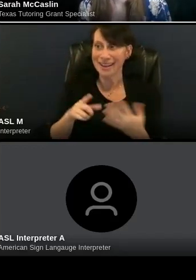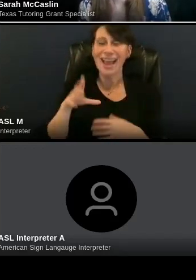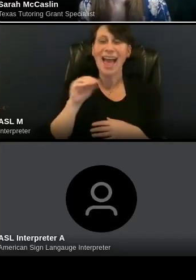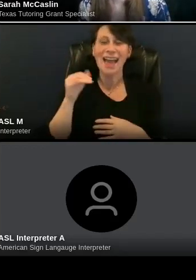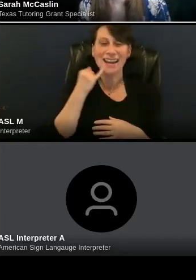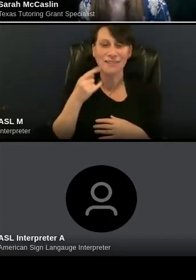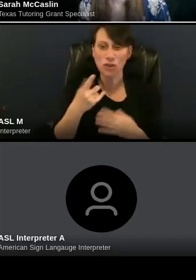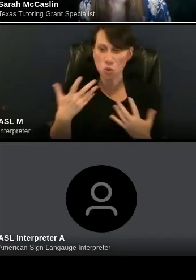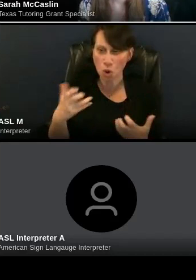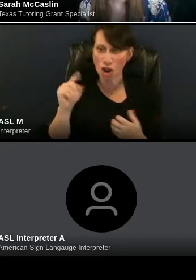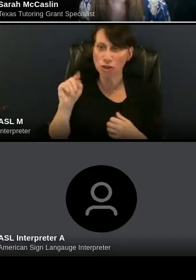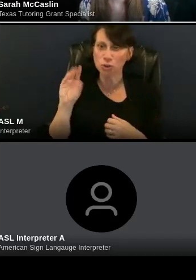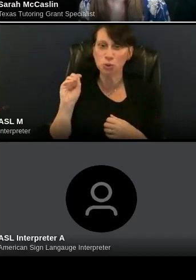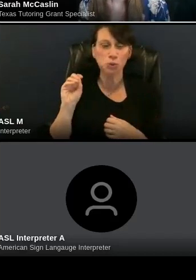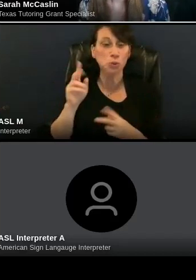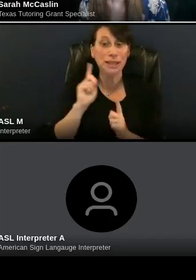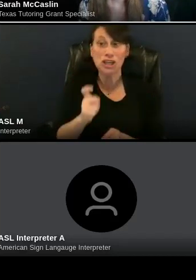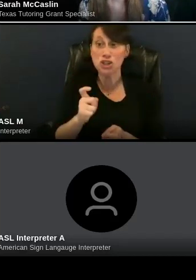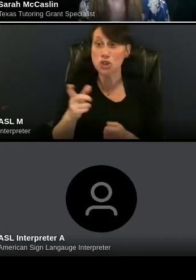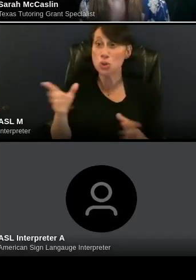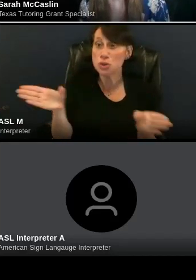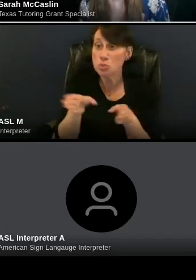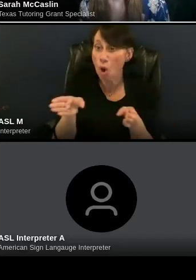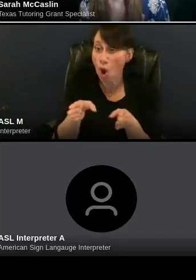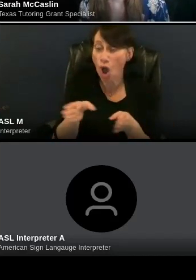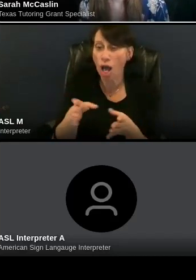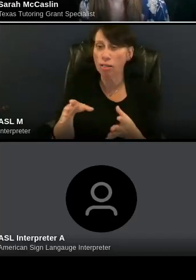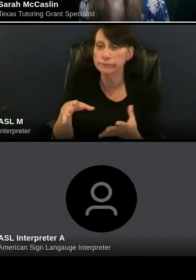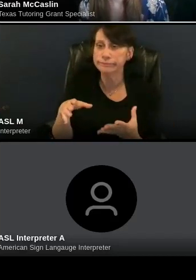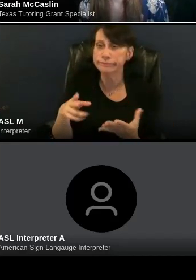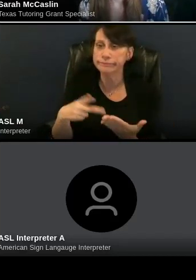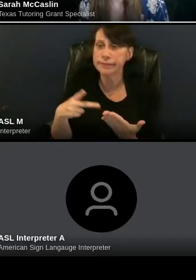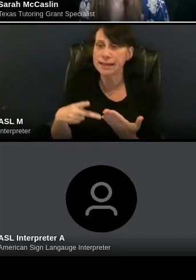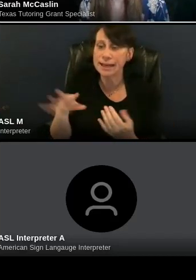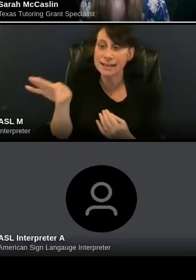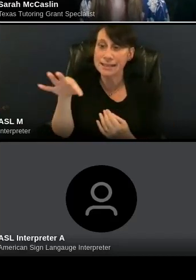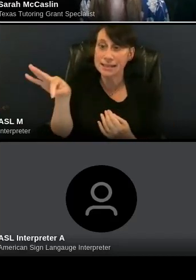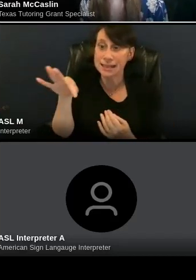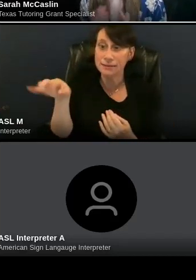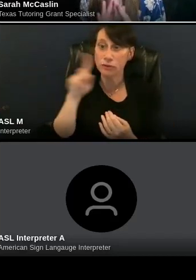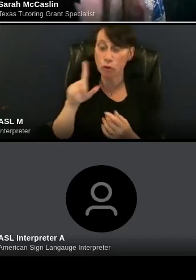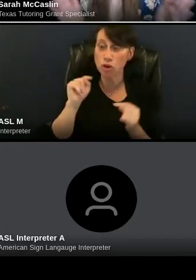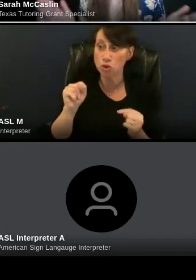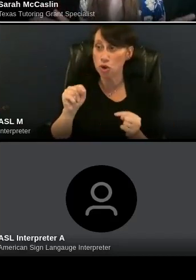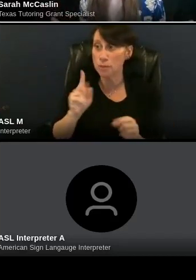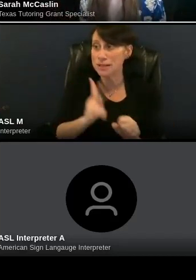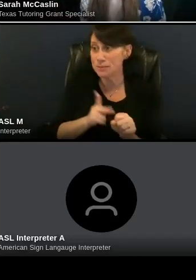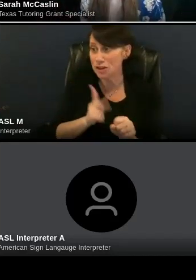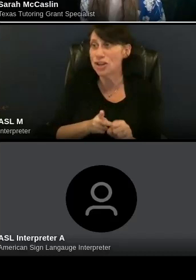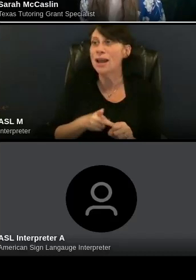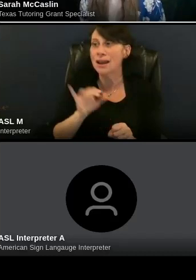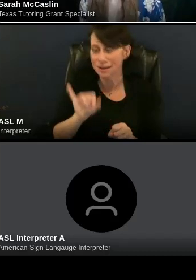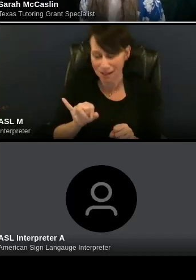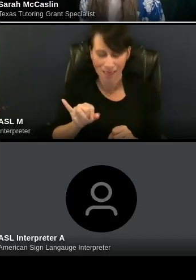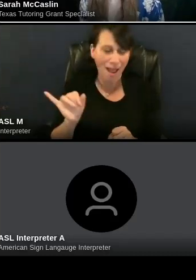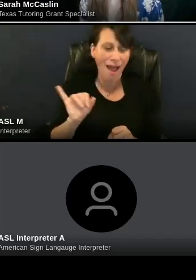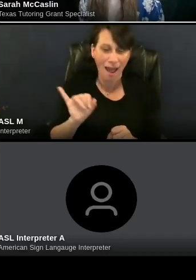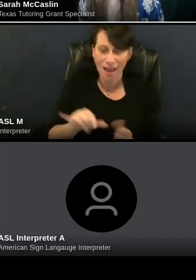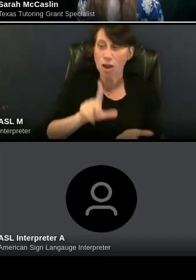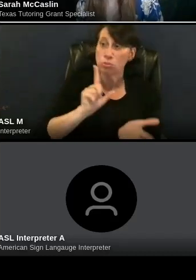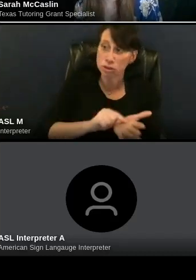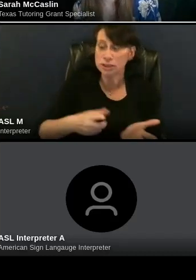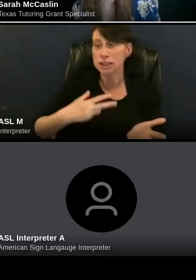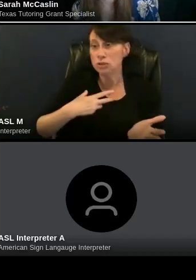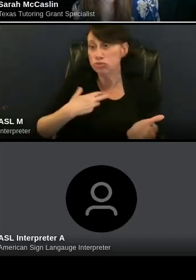you want to issue small incentives for tutor participation, things like printed certificates,